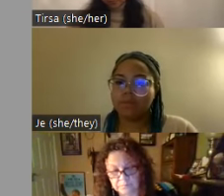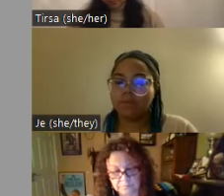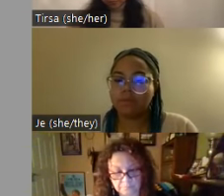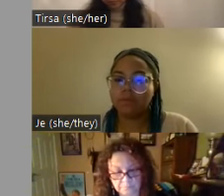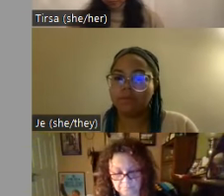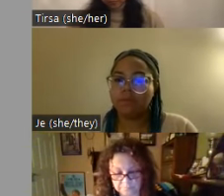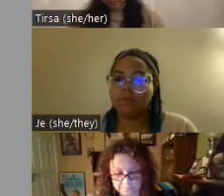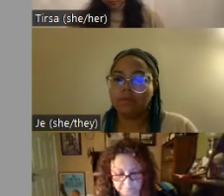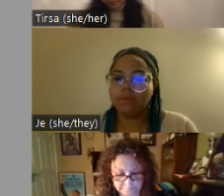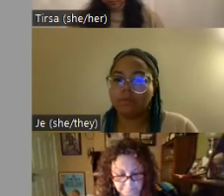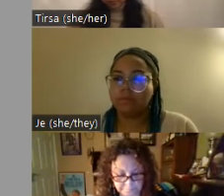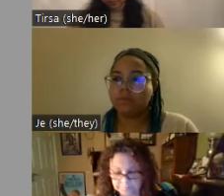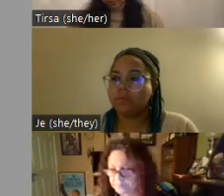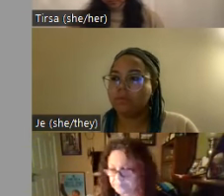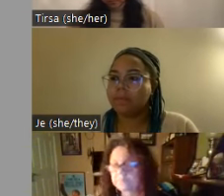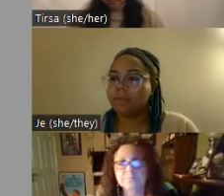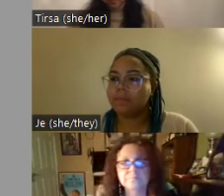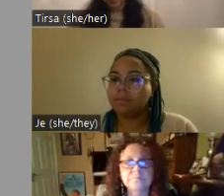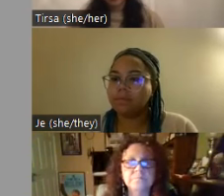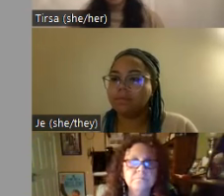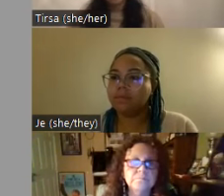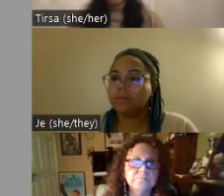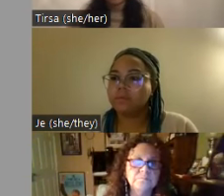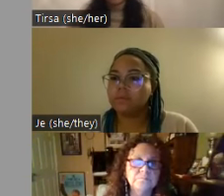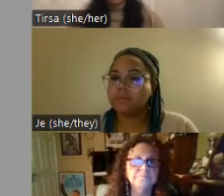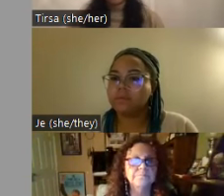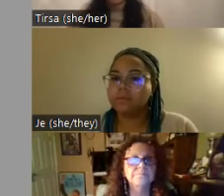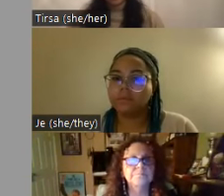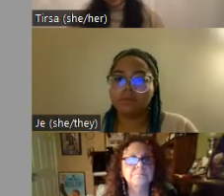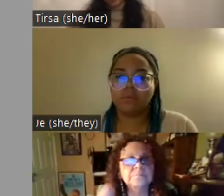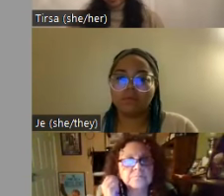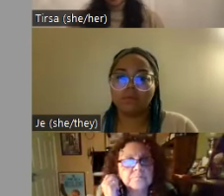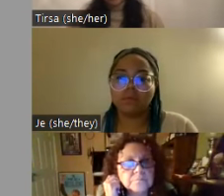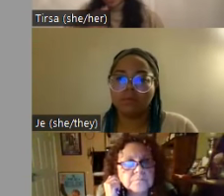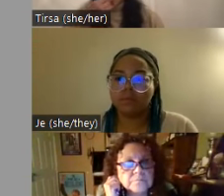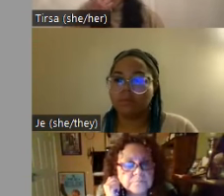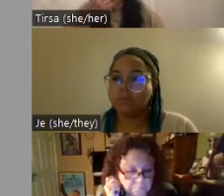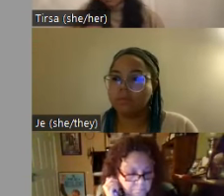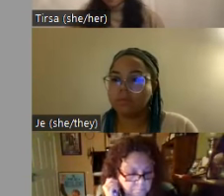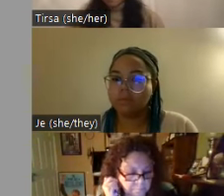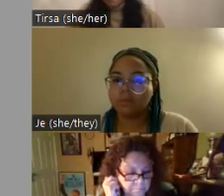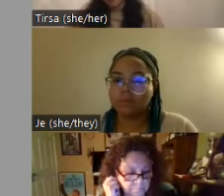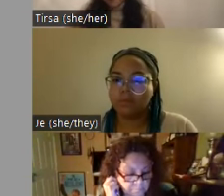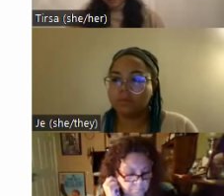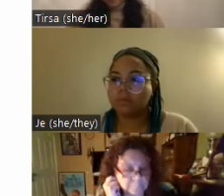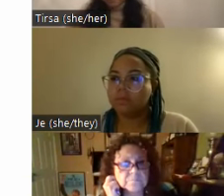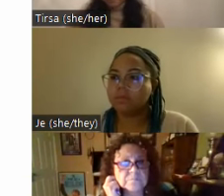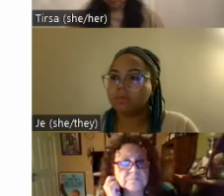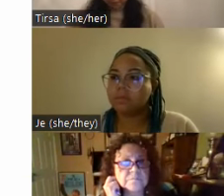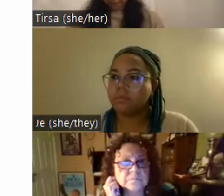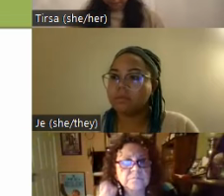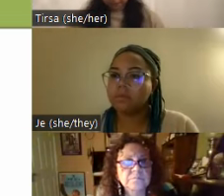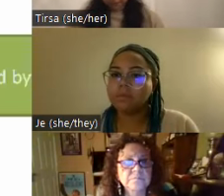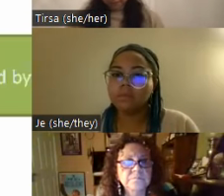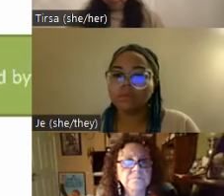original version of this. And even though it's very complicated looking, it's still just a summary of the longer outline we'll be looking at later. So we're hoping you can write down any questions